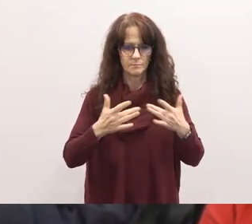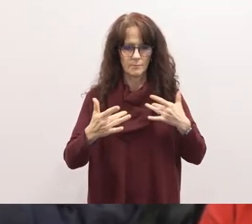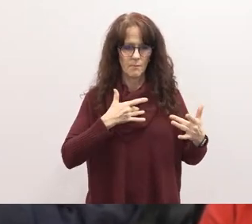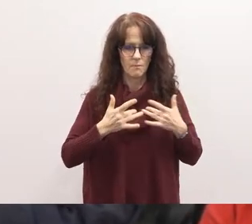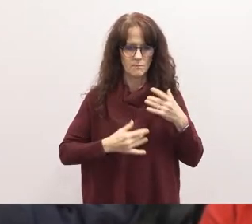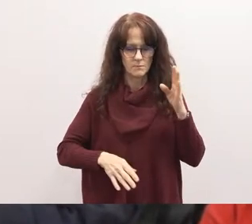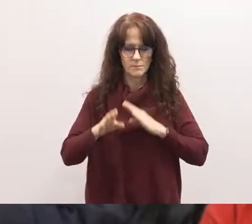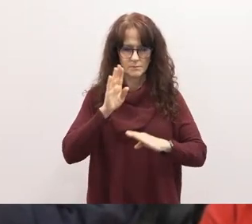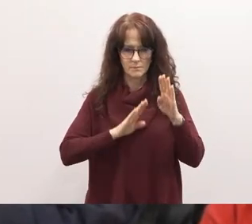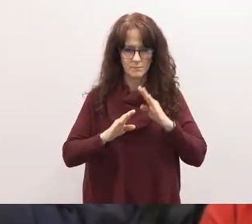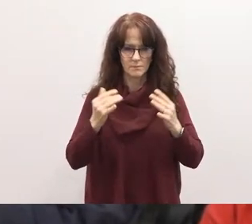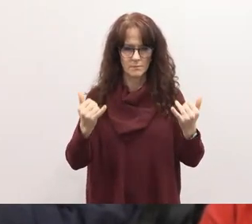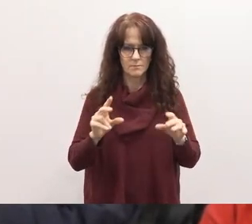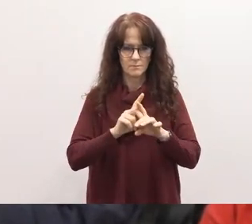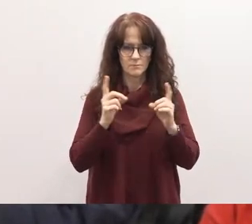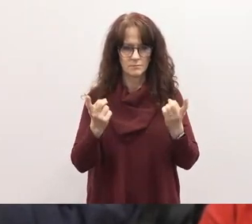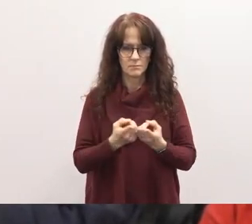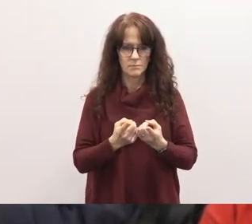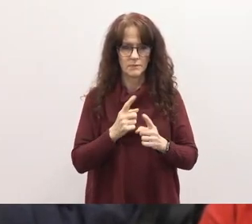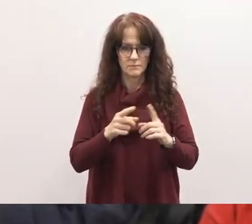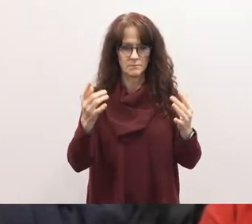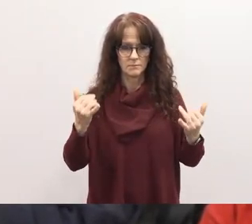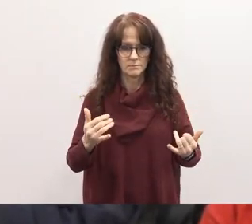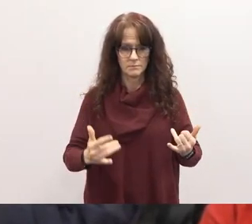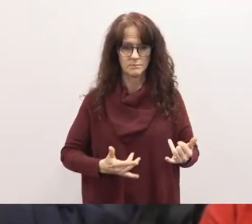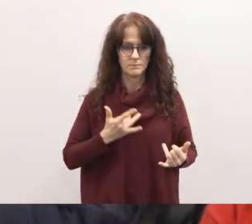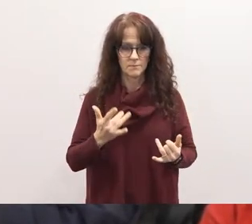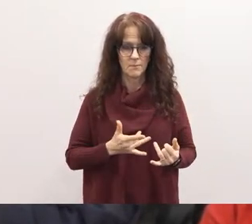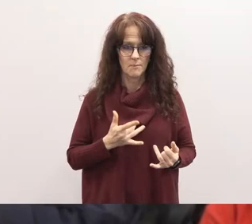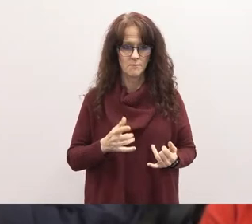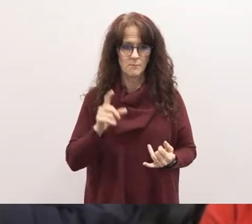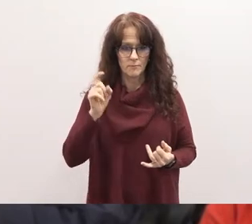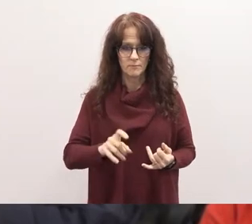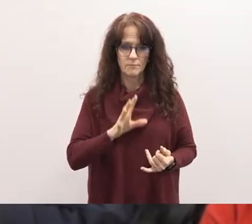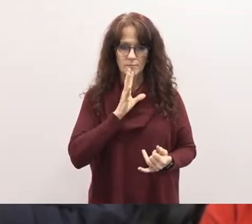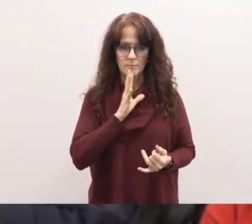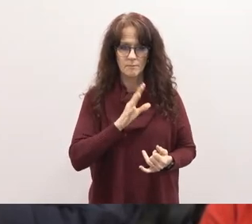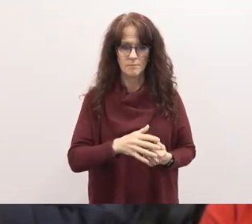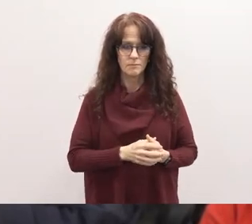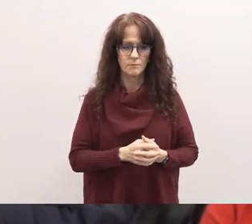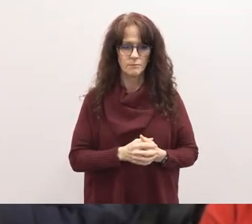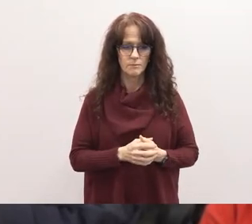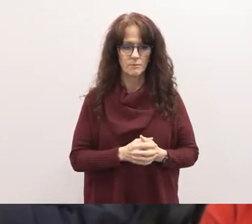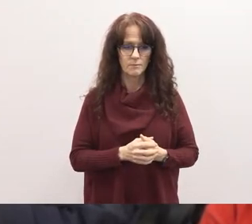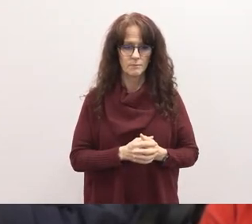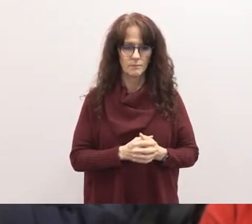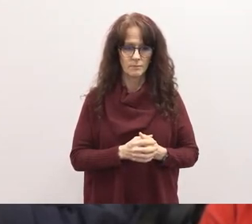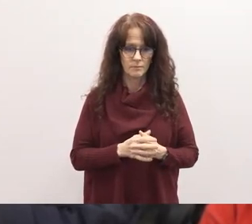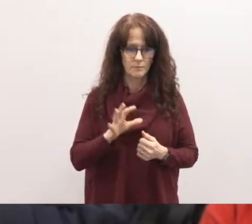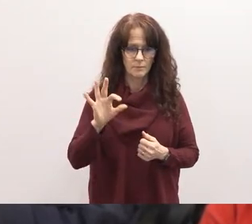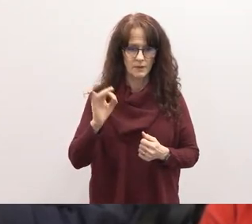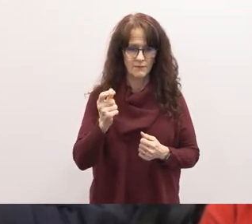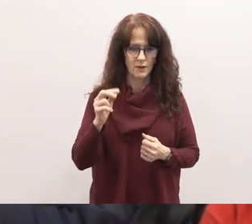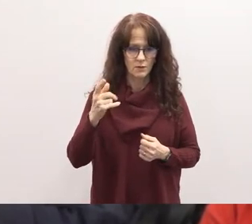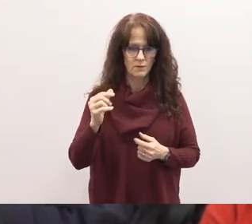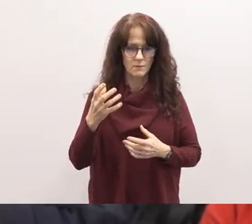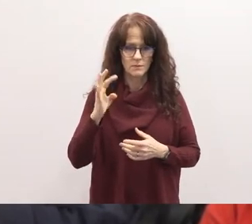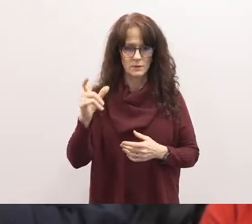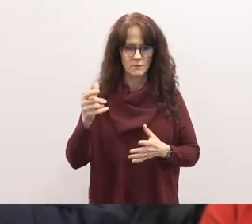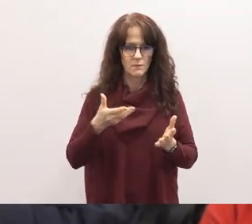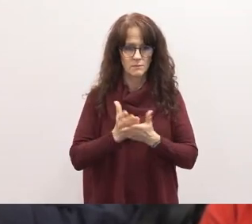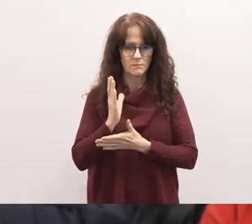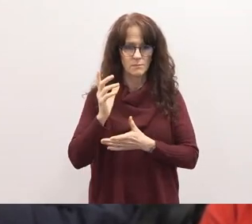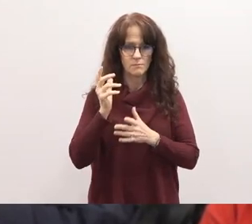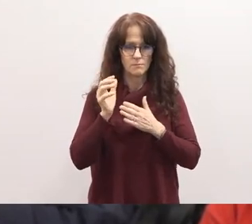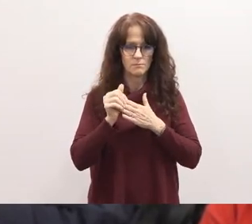and frustrations with this district, but I now feel compelled to speak. Fannie Lou Hamer, the civil rights leader, once said,